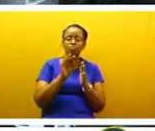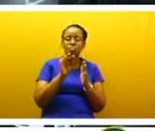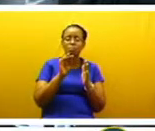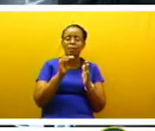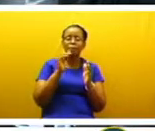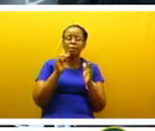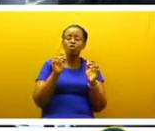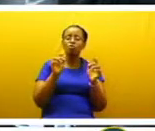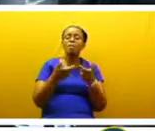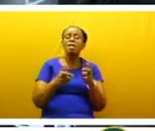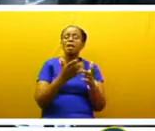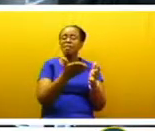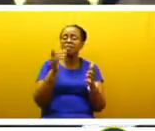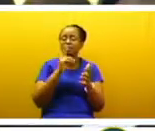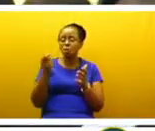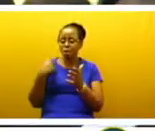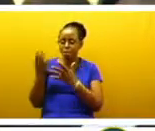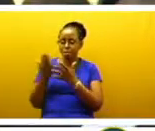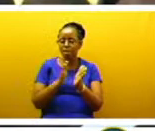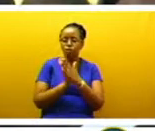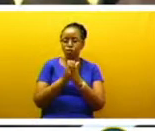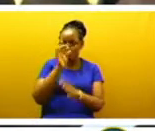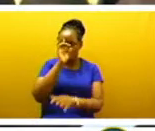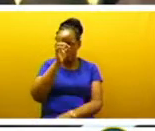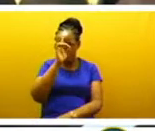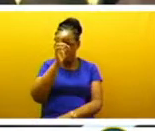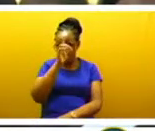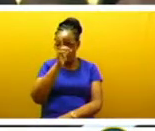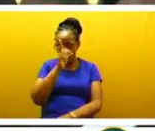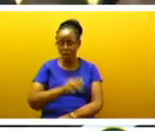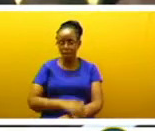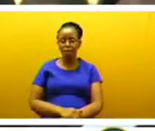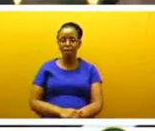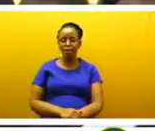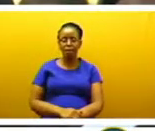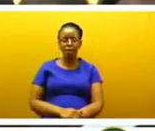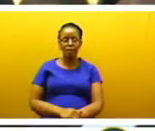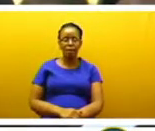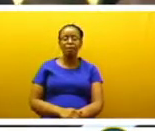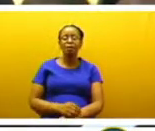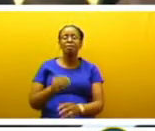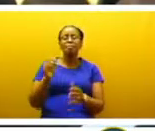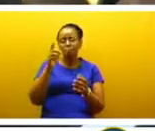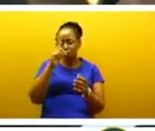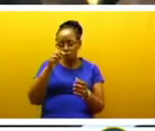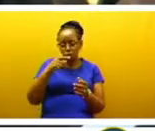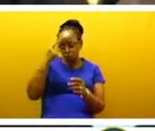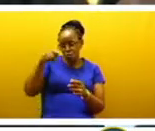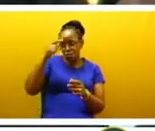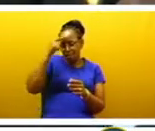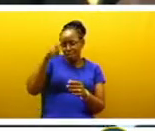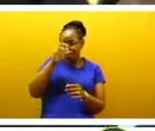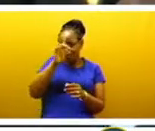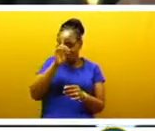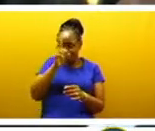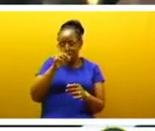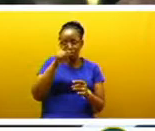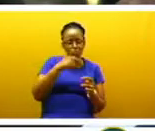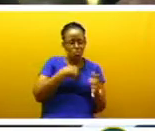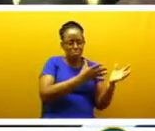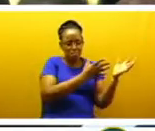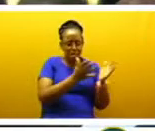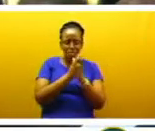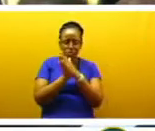And because it is fiction, you had a lot of speeches which I think do not belong to a courtroom.